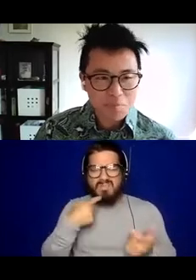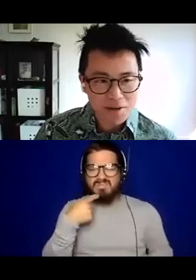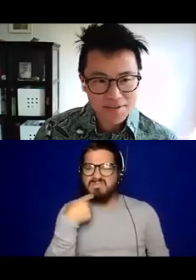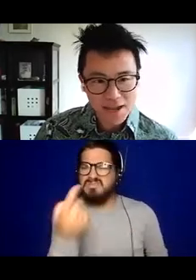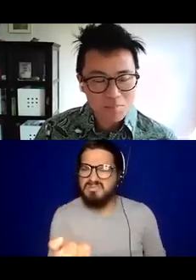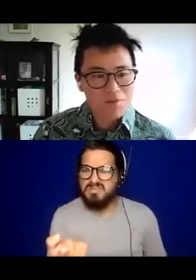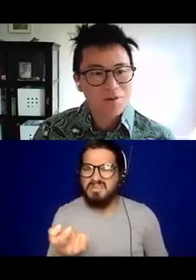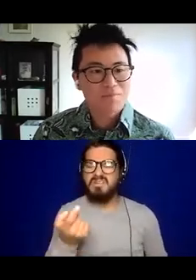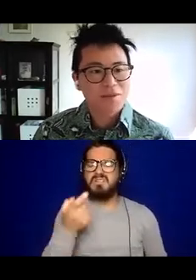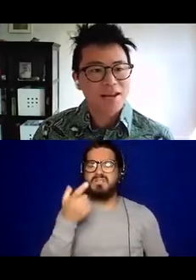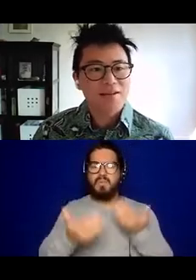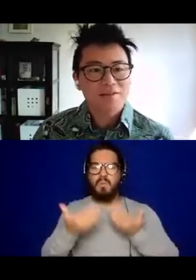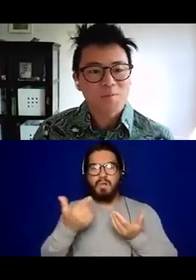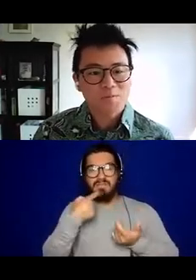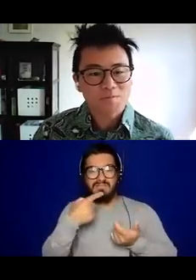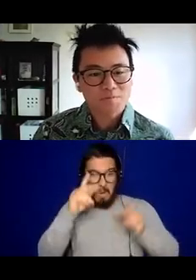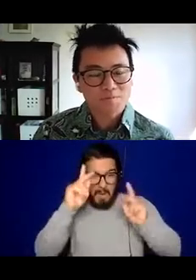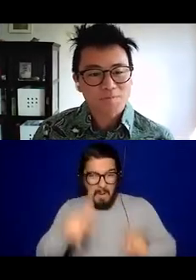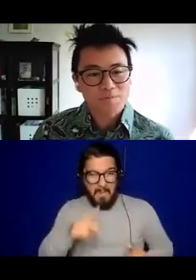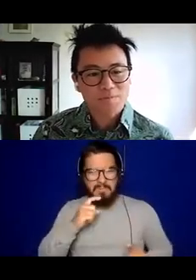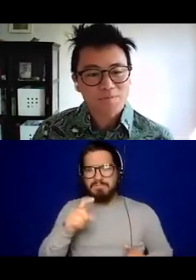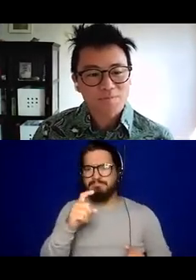do you need to pause and get before communicating?